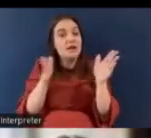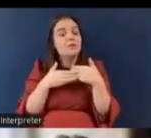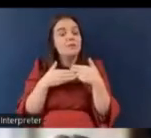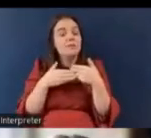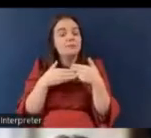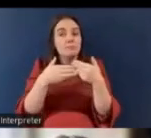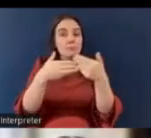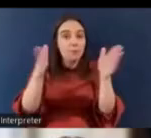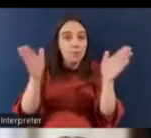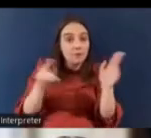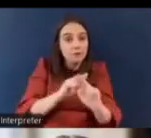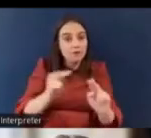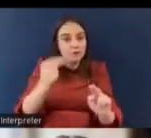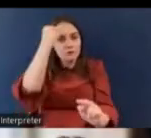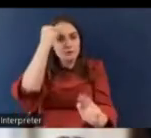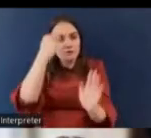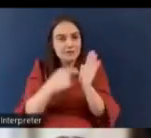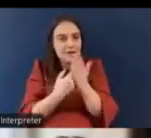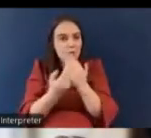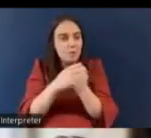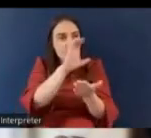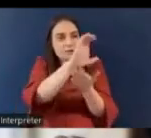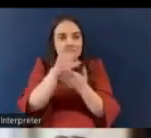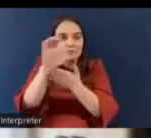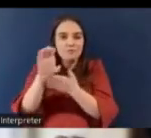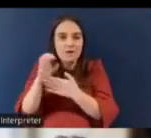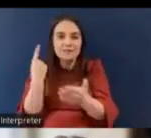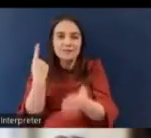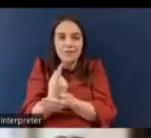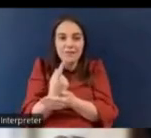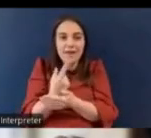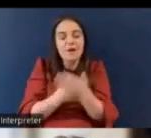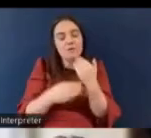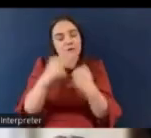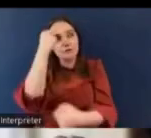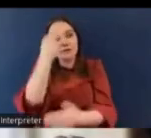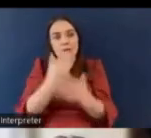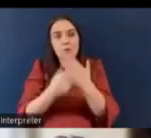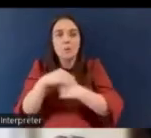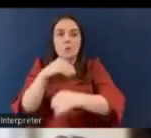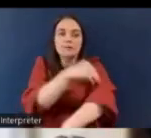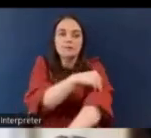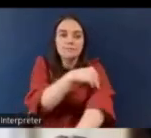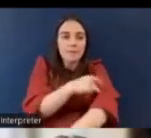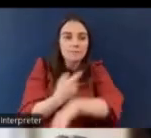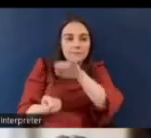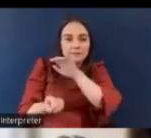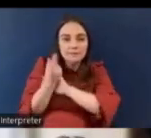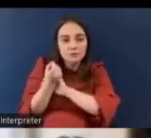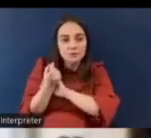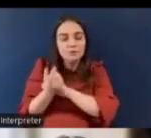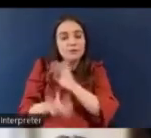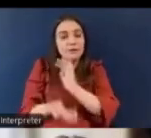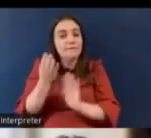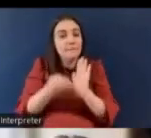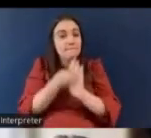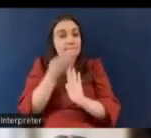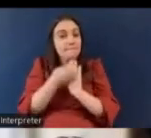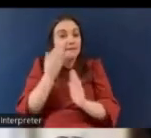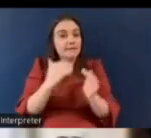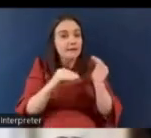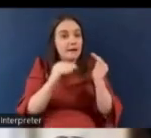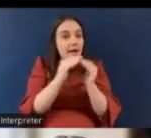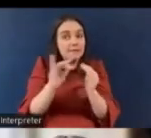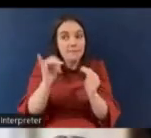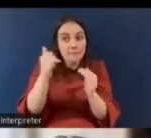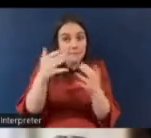to understanding what grants are there, understanding what the issues are. Maybe if you're building a house, you may have